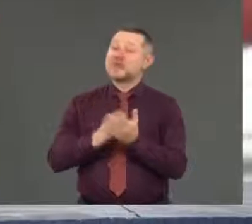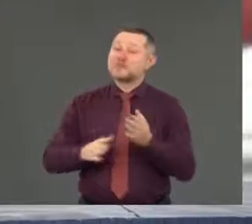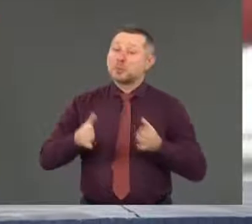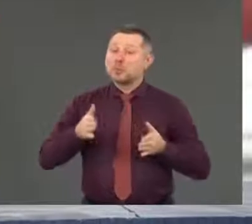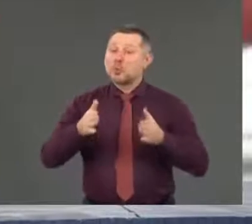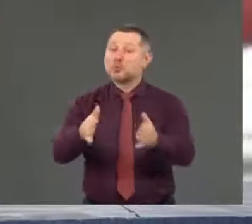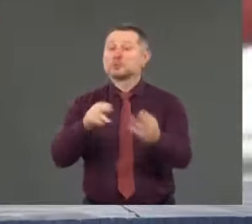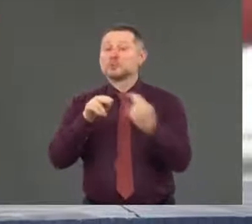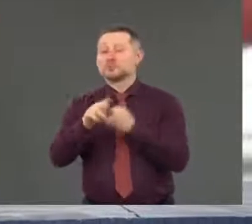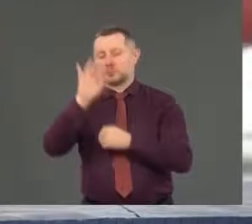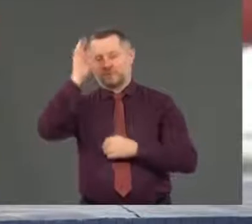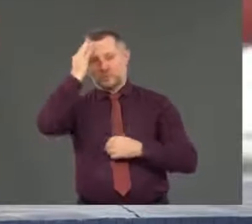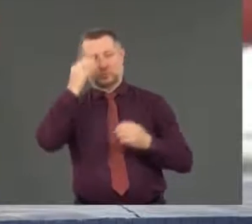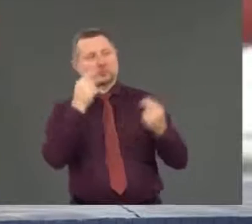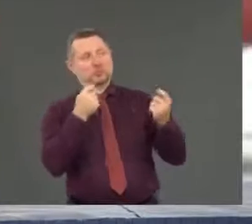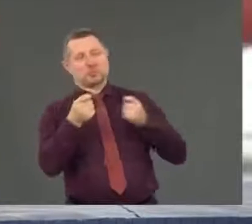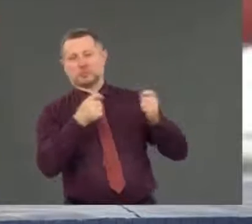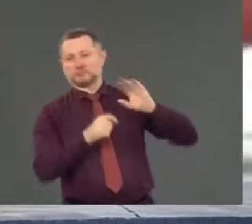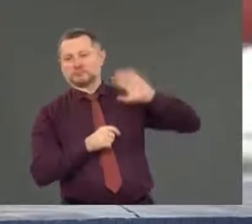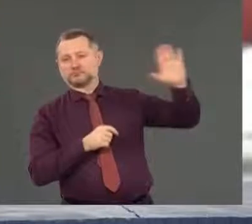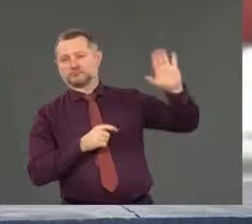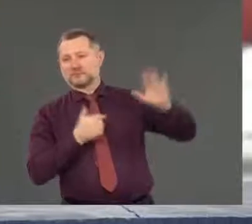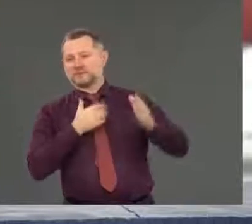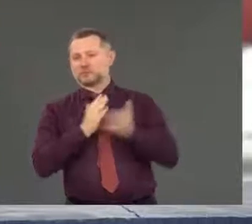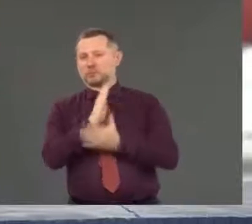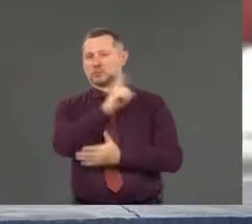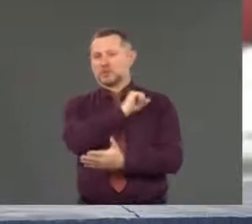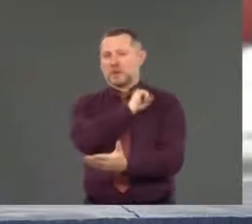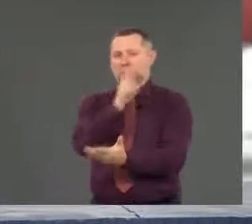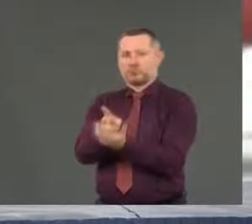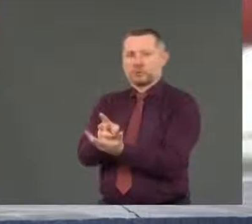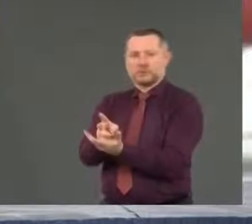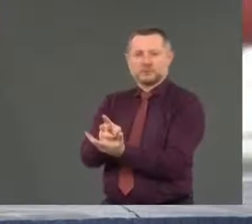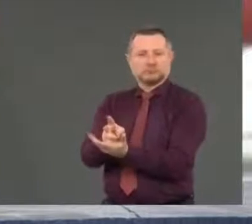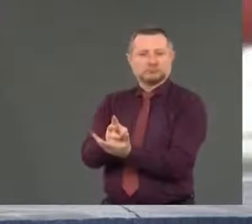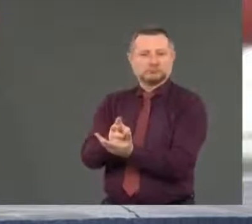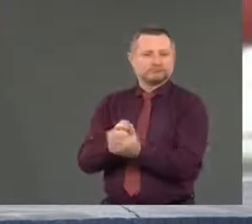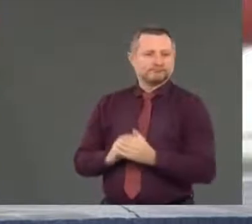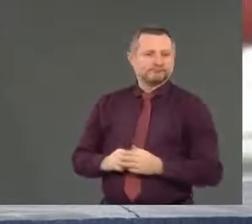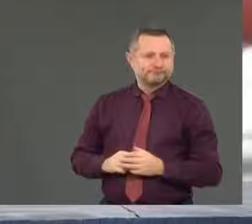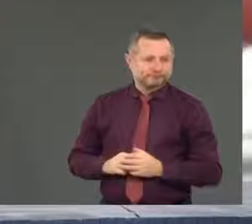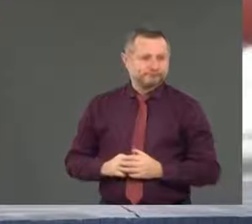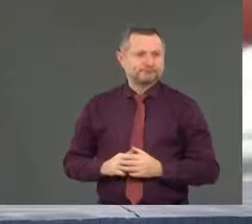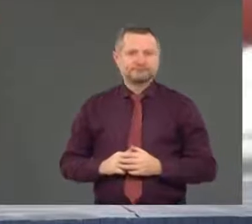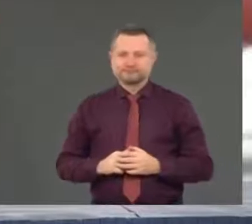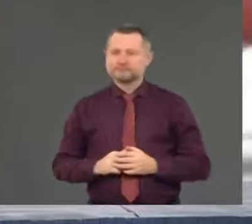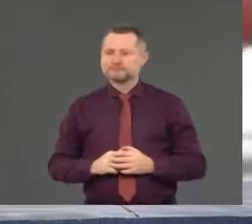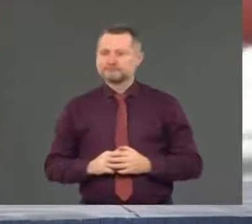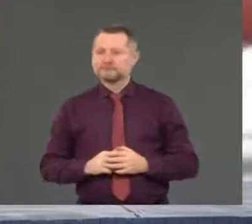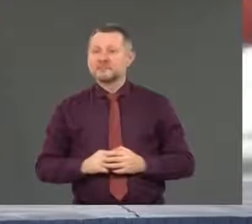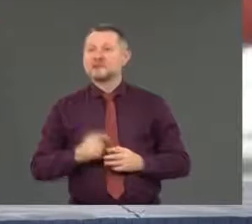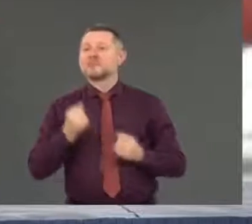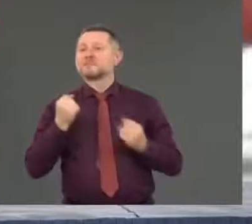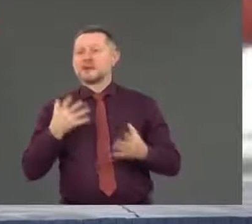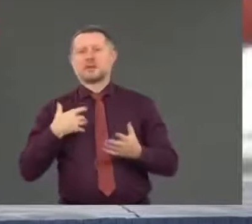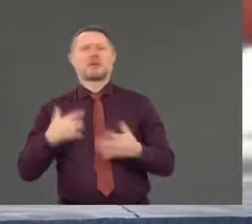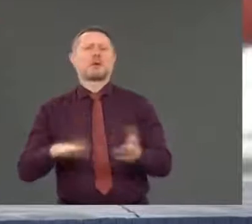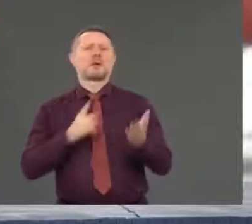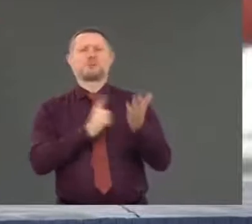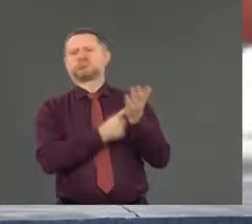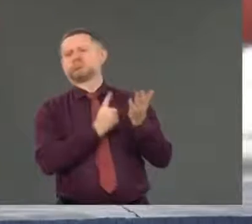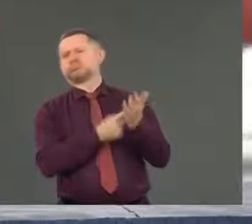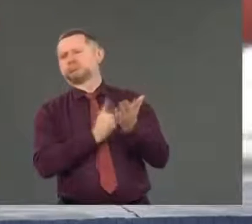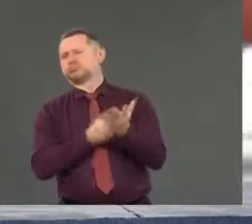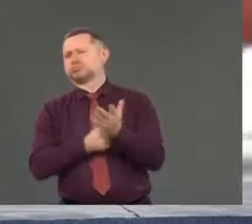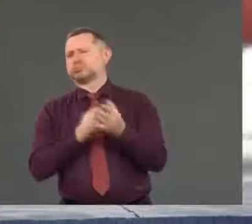then gives them the right to have to approve the congestion pricing plan. There have been many conversations with them about